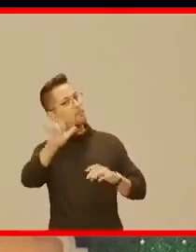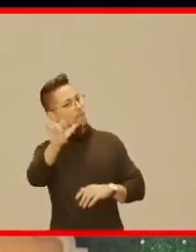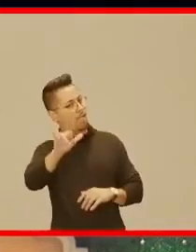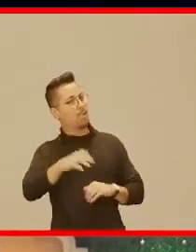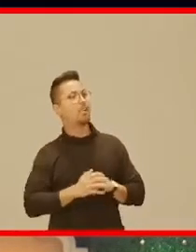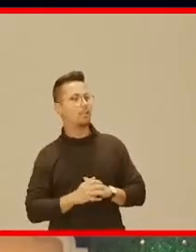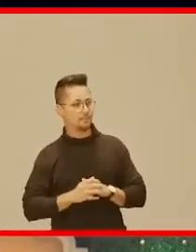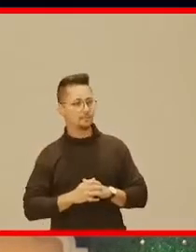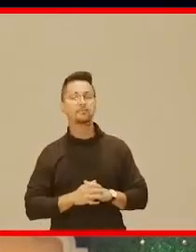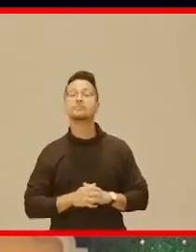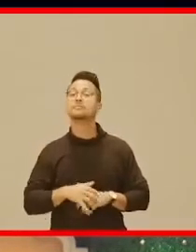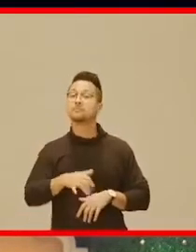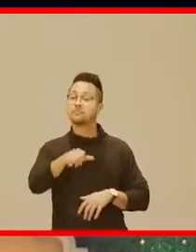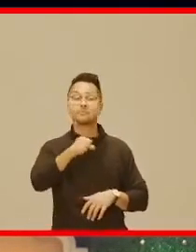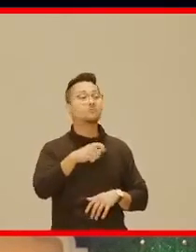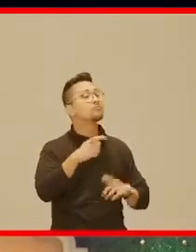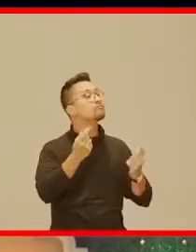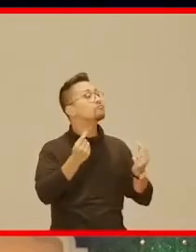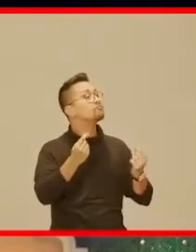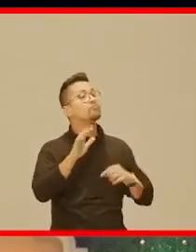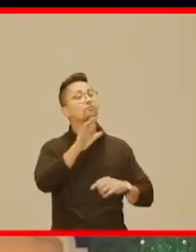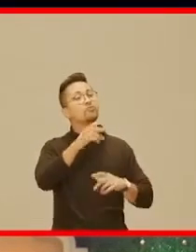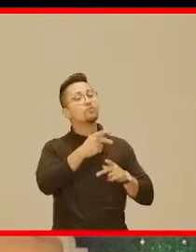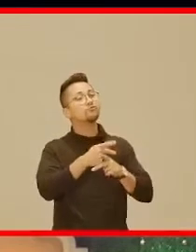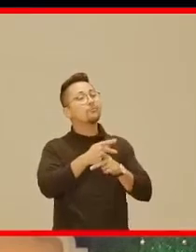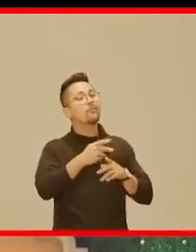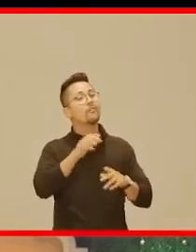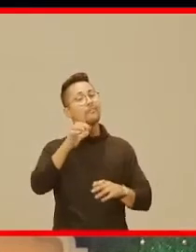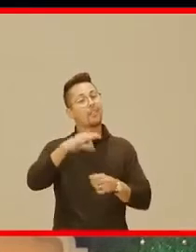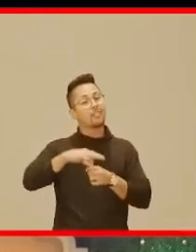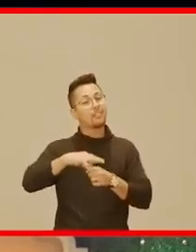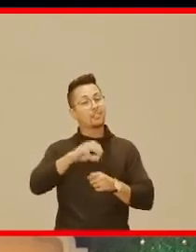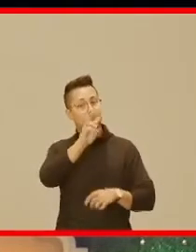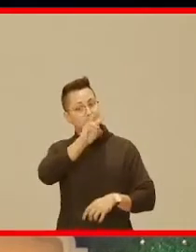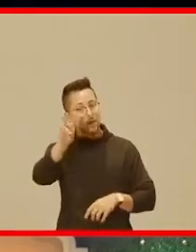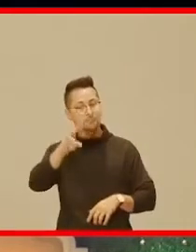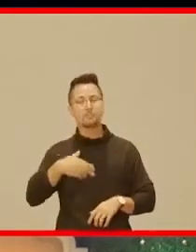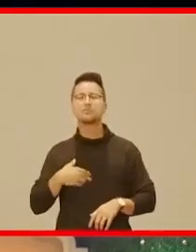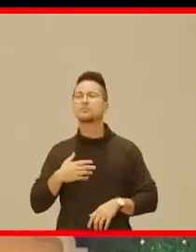Yes. Well, you would go to your supervisor of elections website, and actually if you go to